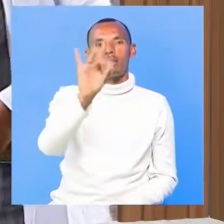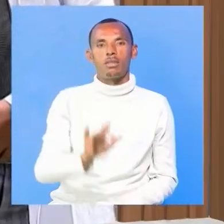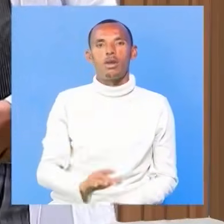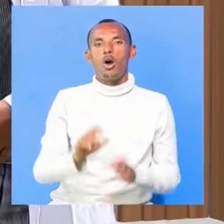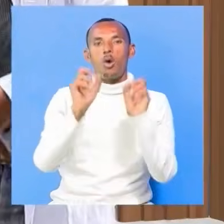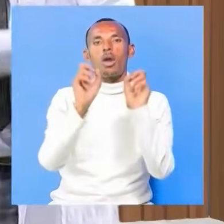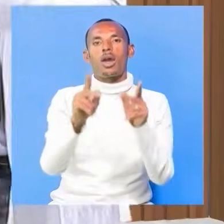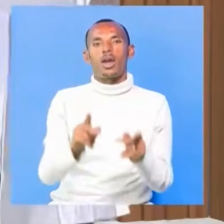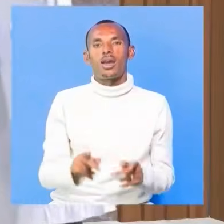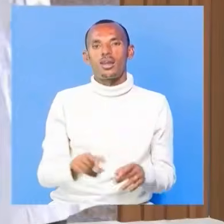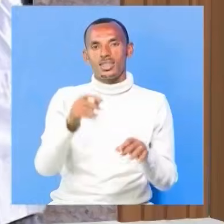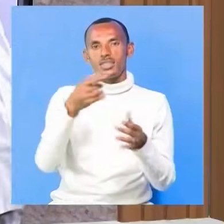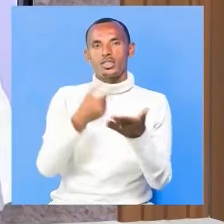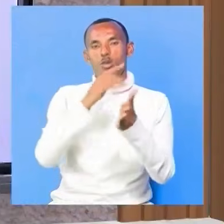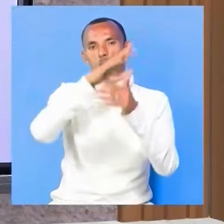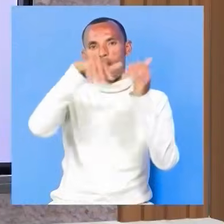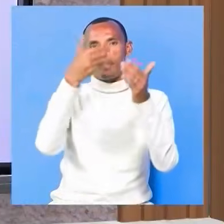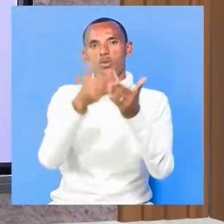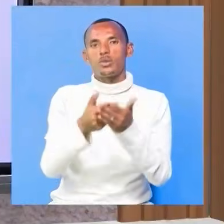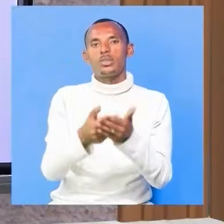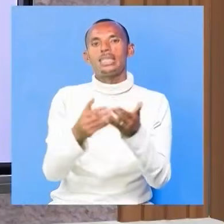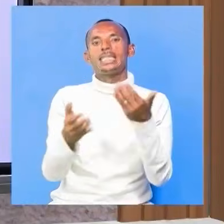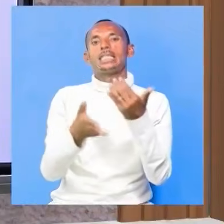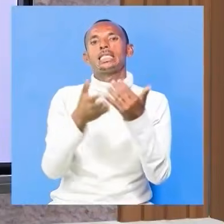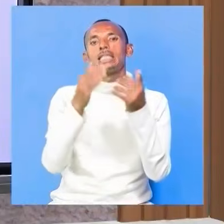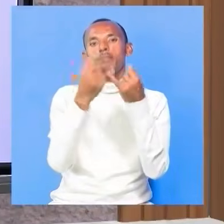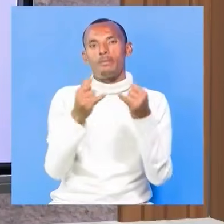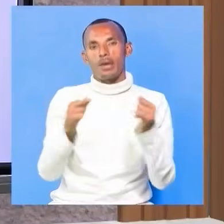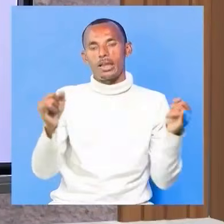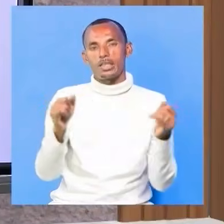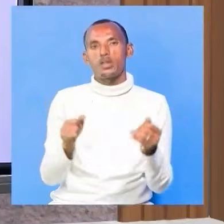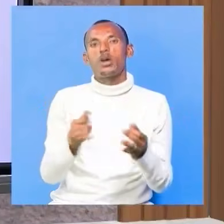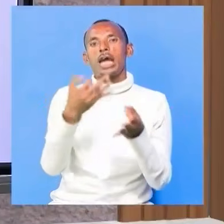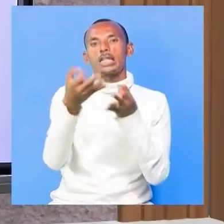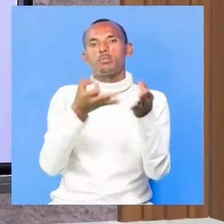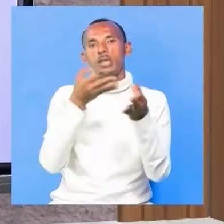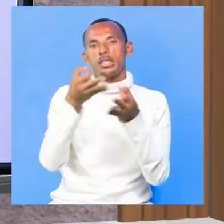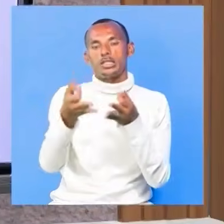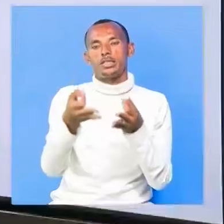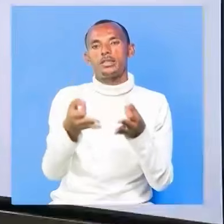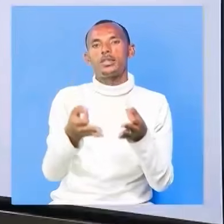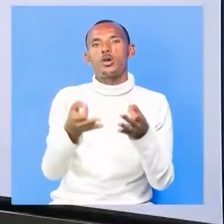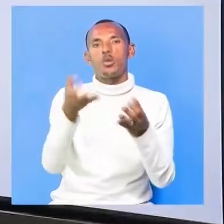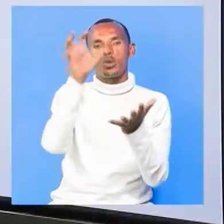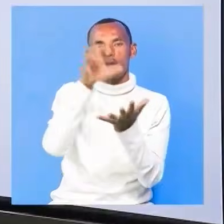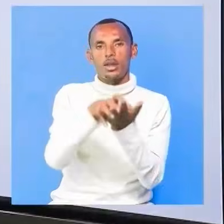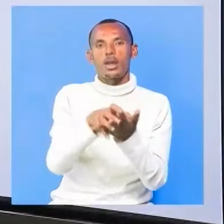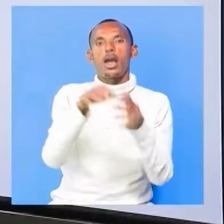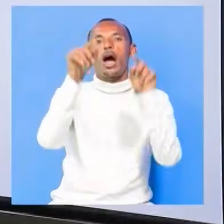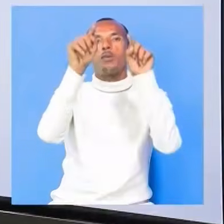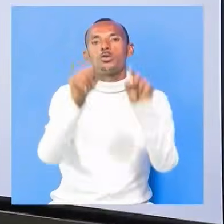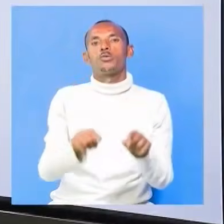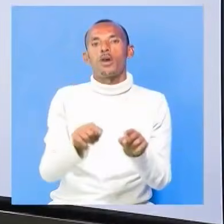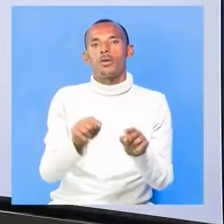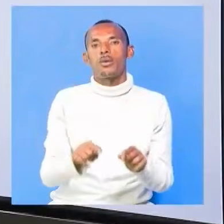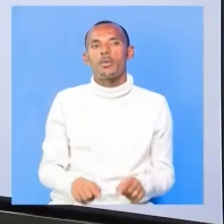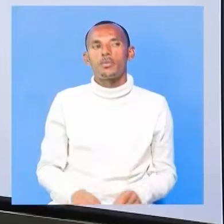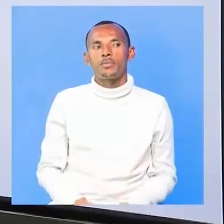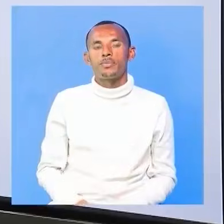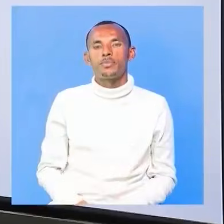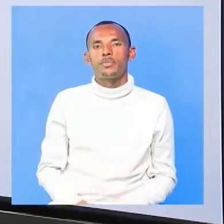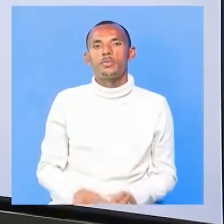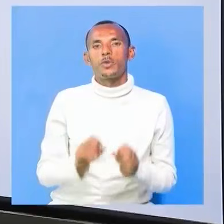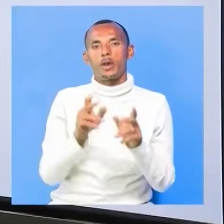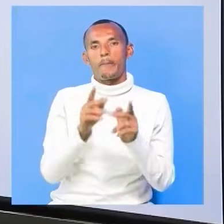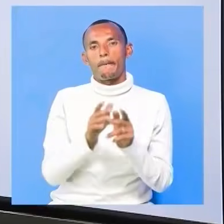8. Okay, so this is all about simplification of expressions containing absolute value.